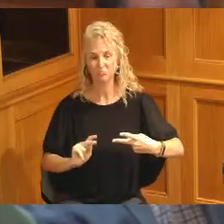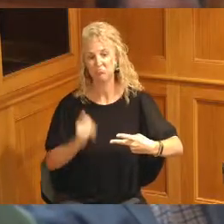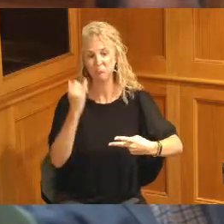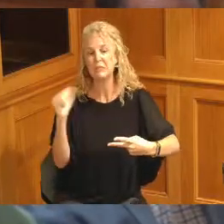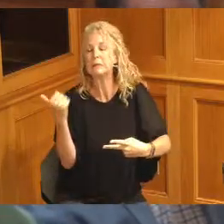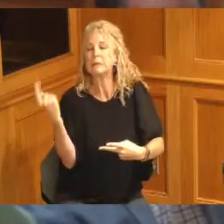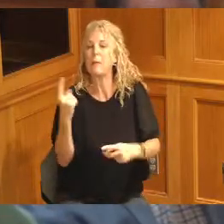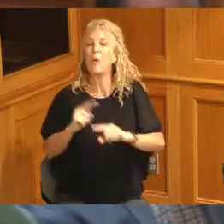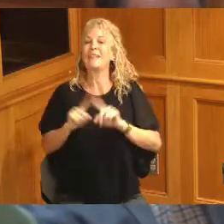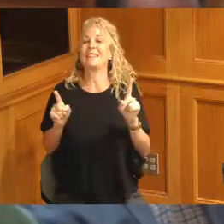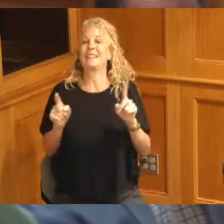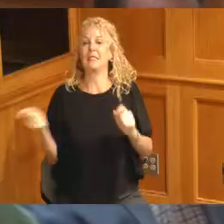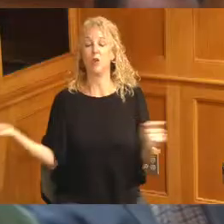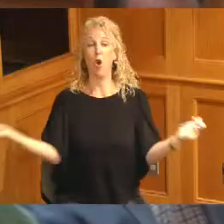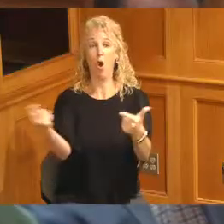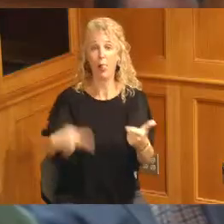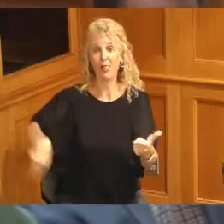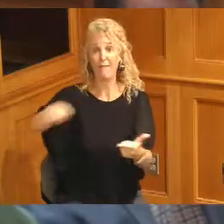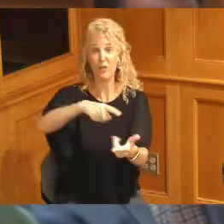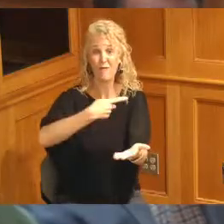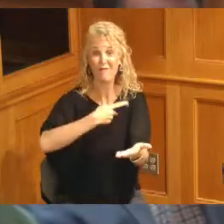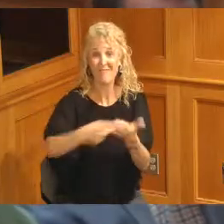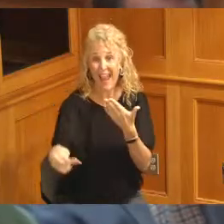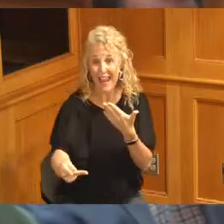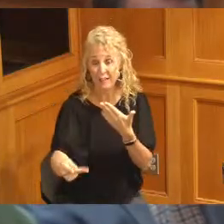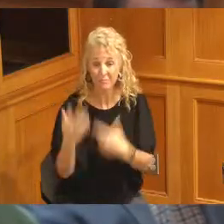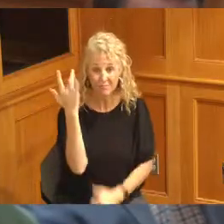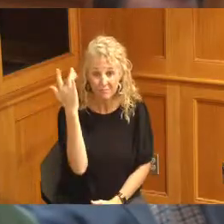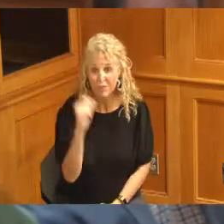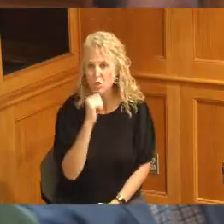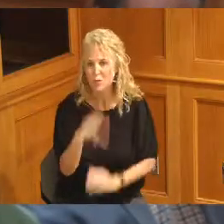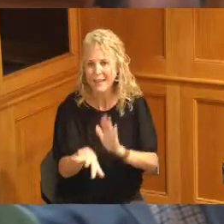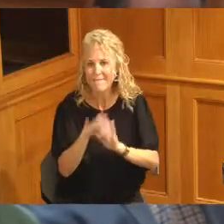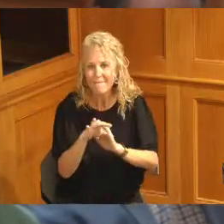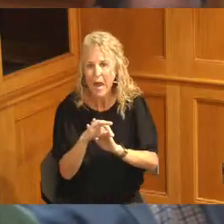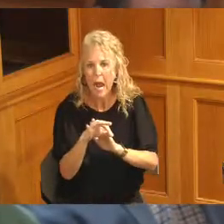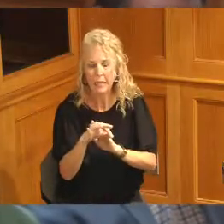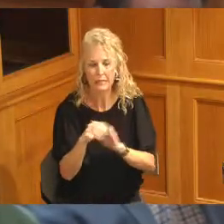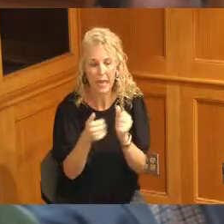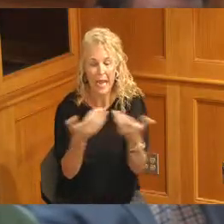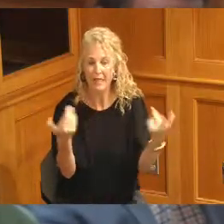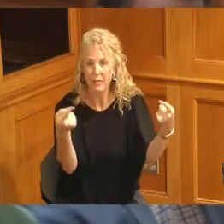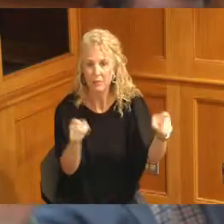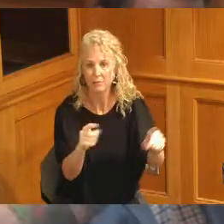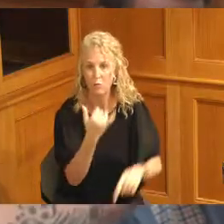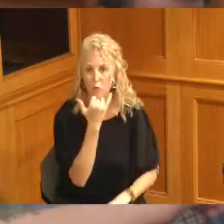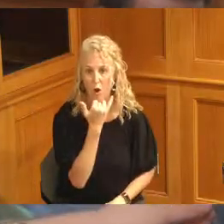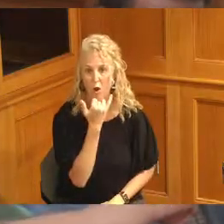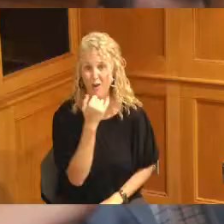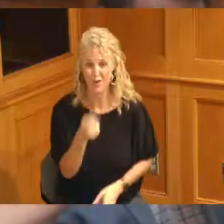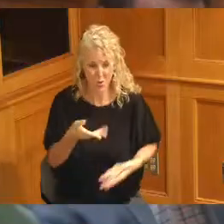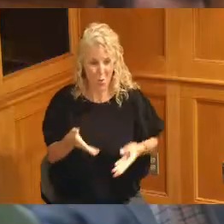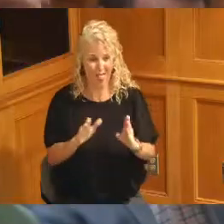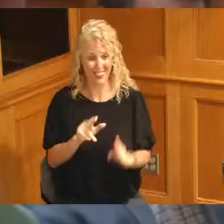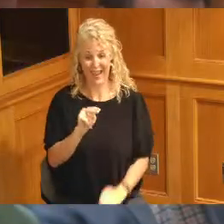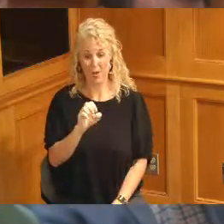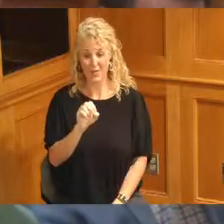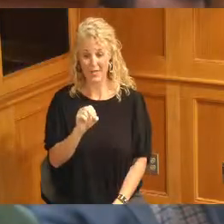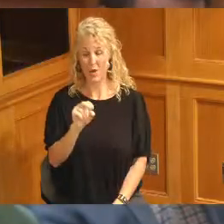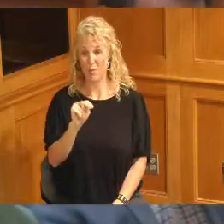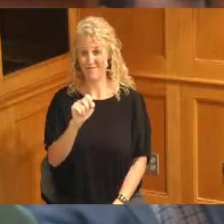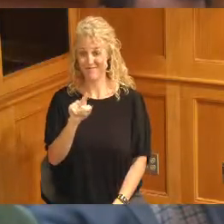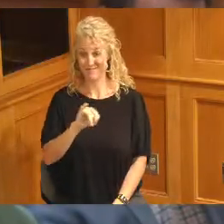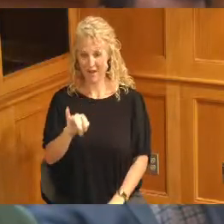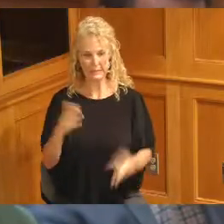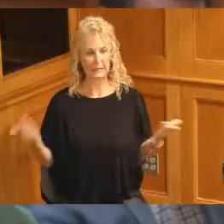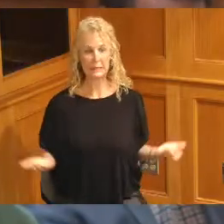them. All of you failed when you didn't find anything wrong. How can you let neo-Nazis into our neighborhoods and